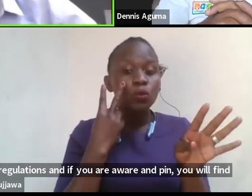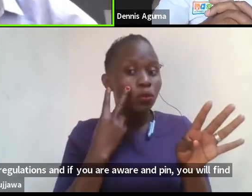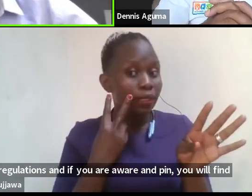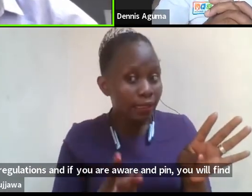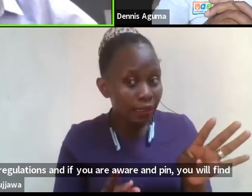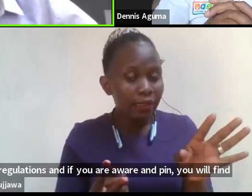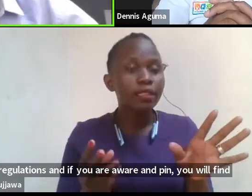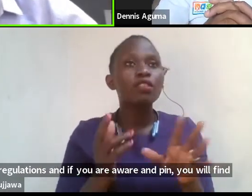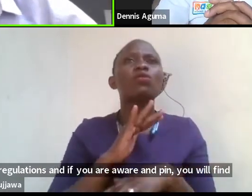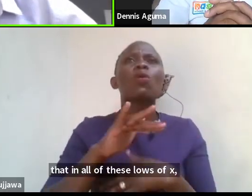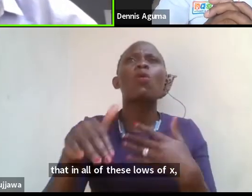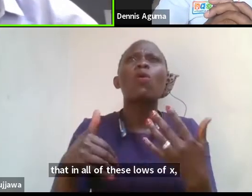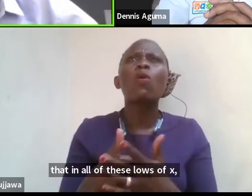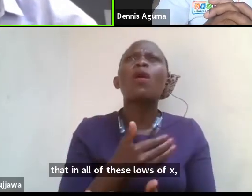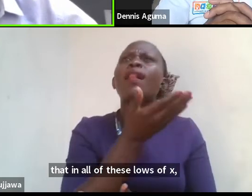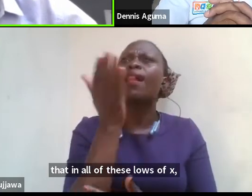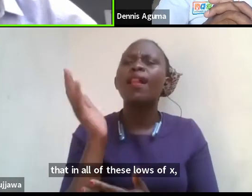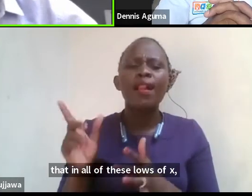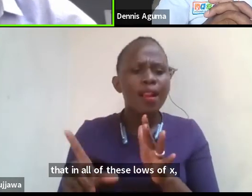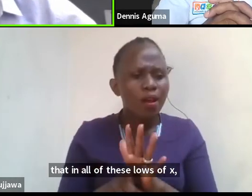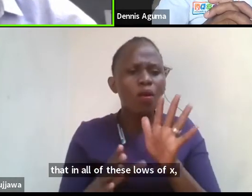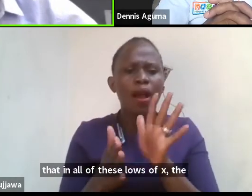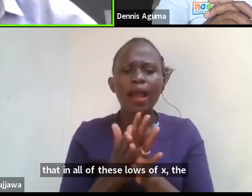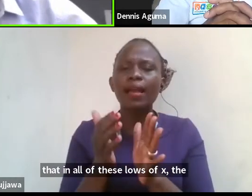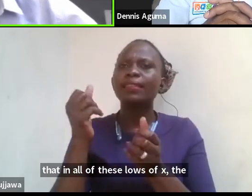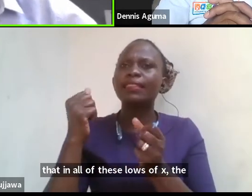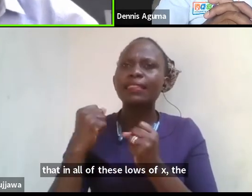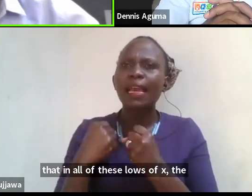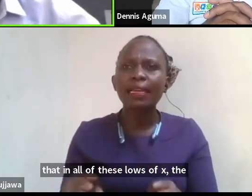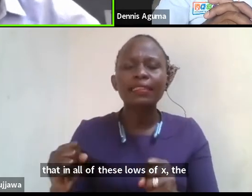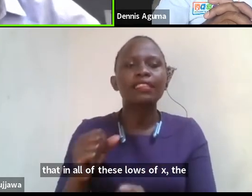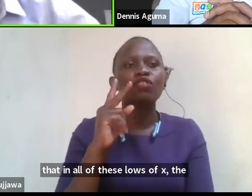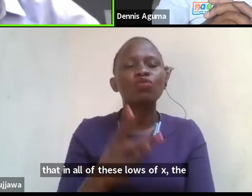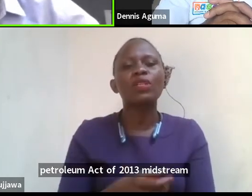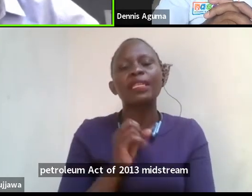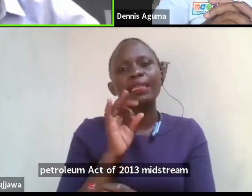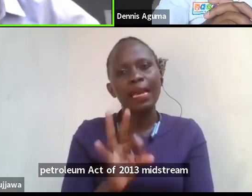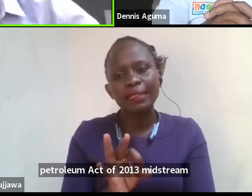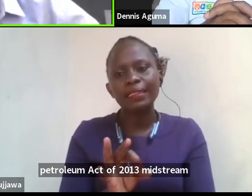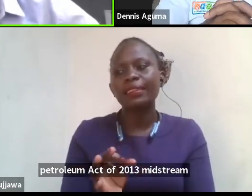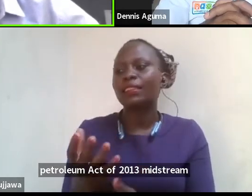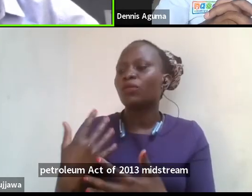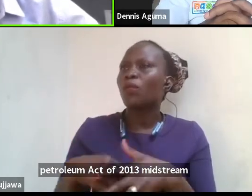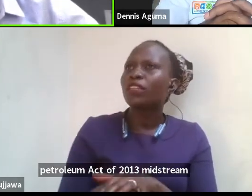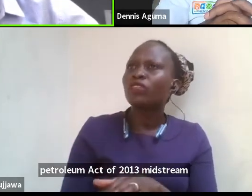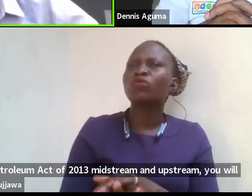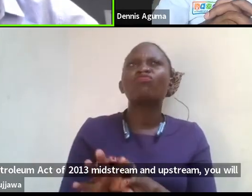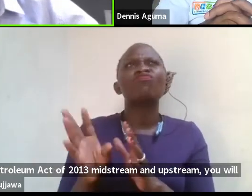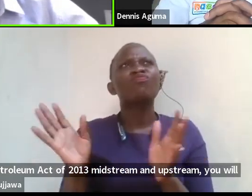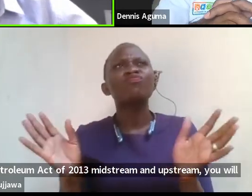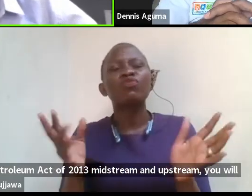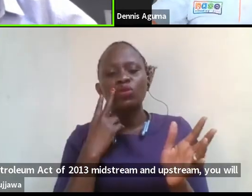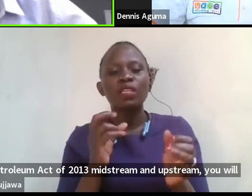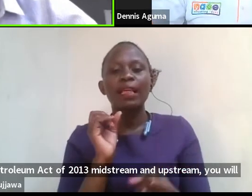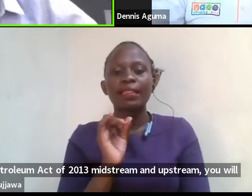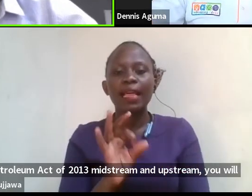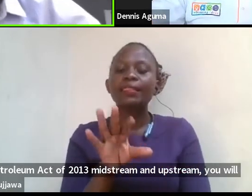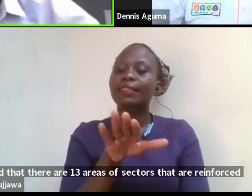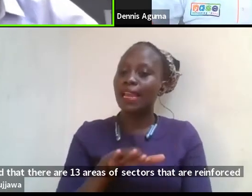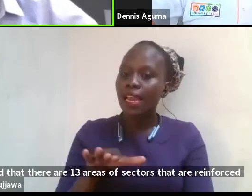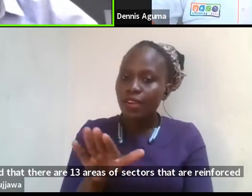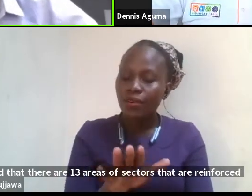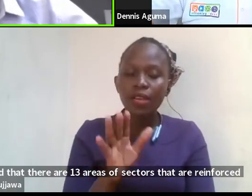acts, the Petroleum Act of 2013, midstream and upstream, you will find that there are 13 areas or sectors that are ring-fenced